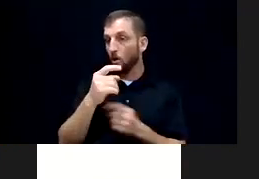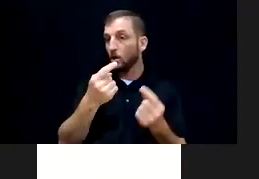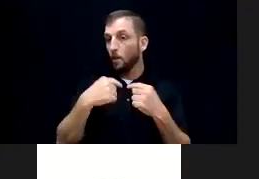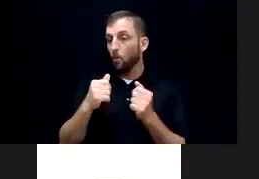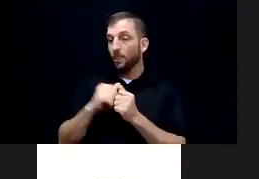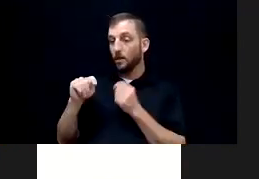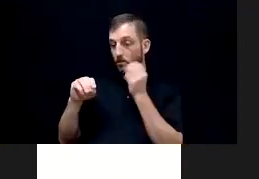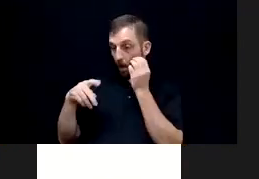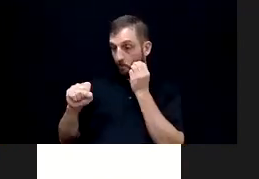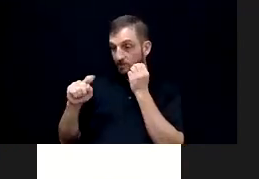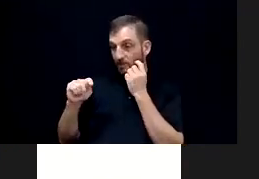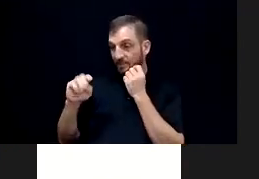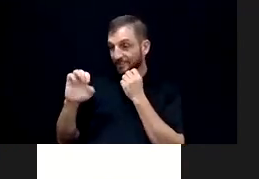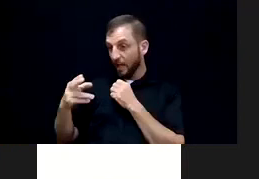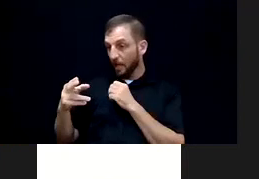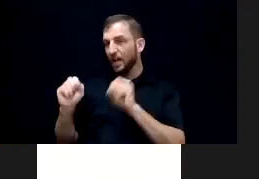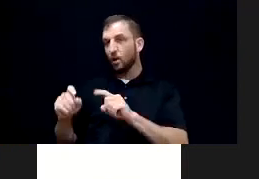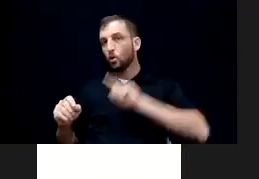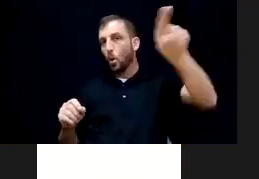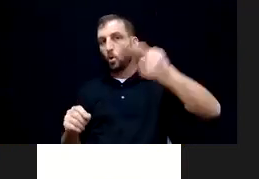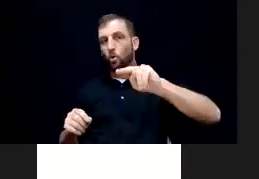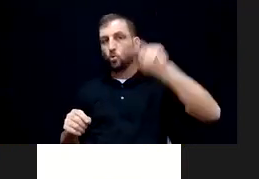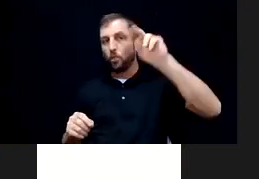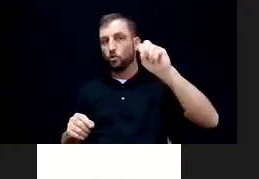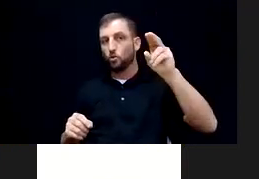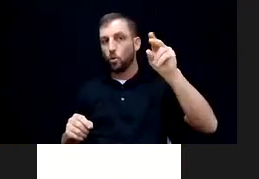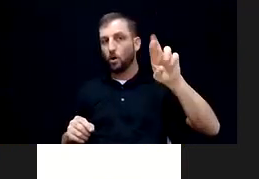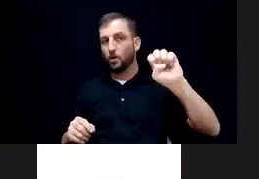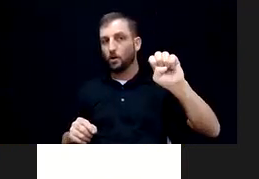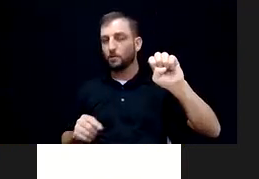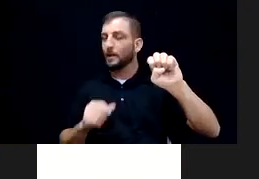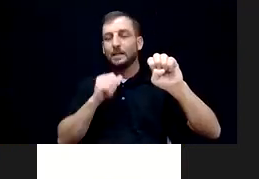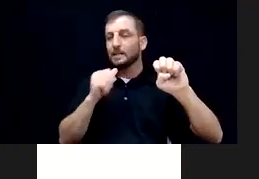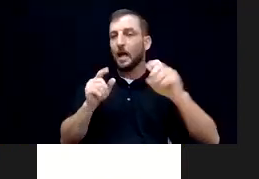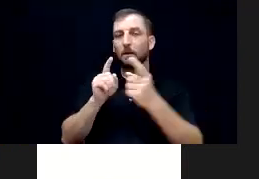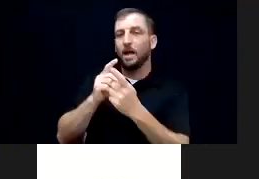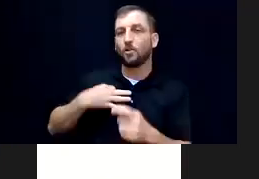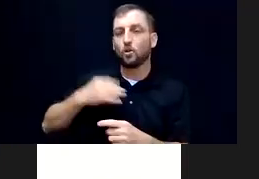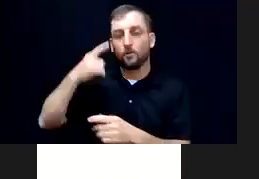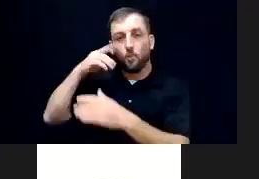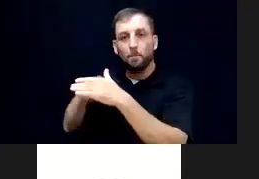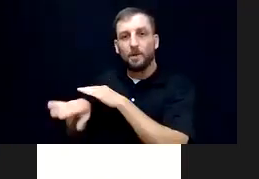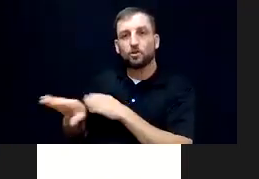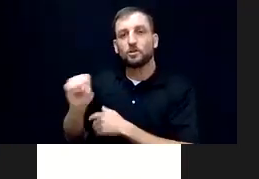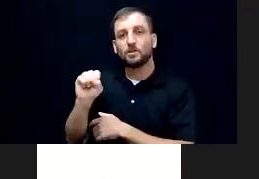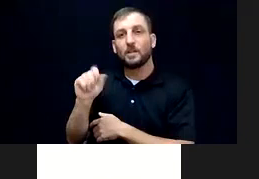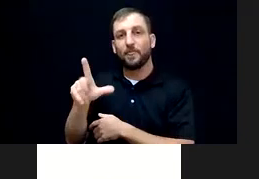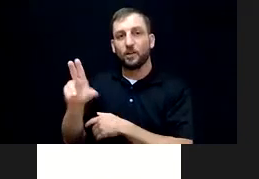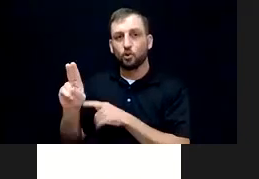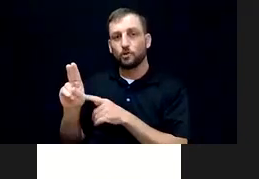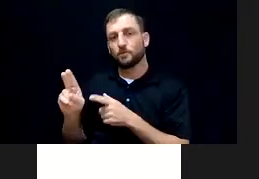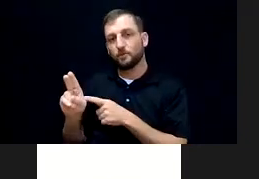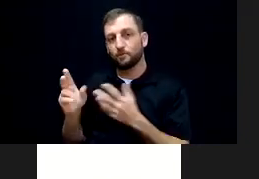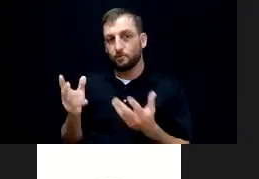Tech, they'd be eligible to go to North Shore, and chances are they're not eligible for admissions into Southeastern. So